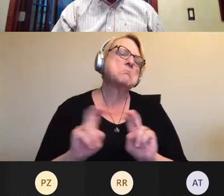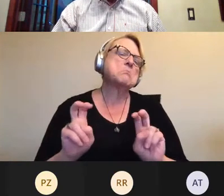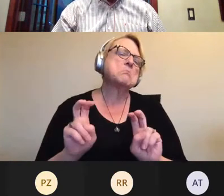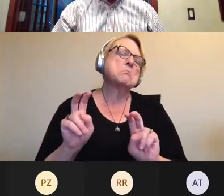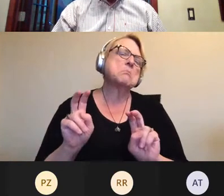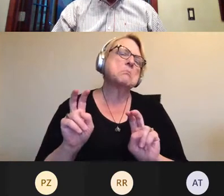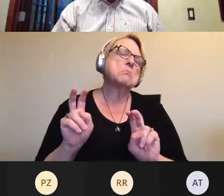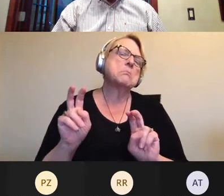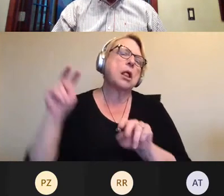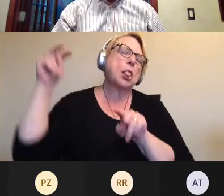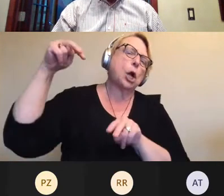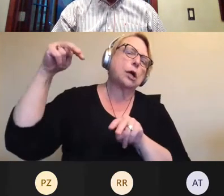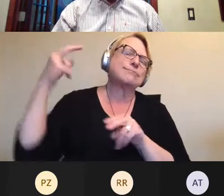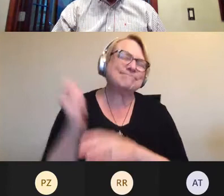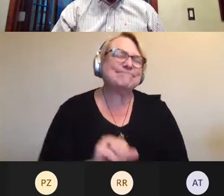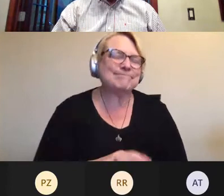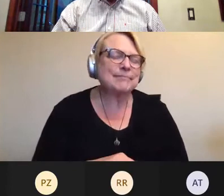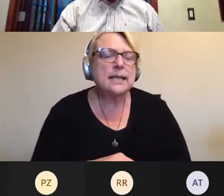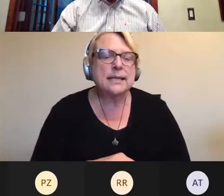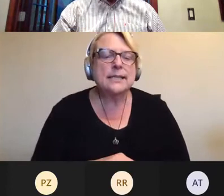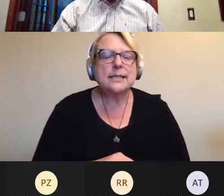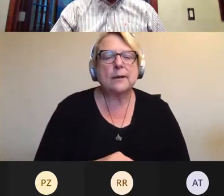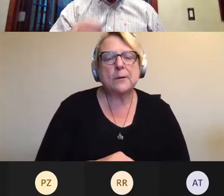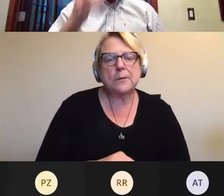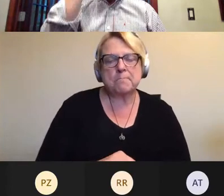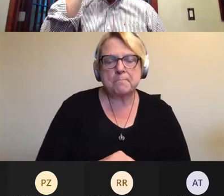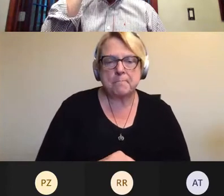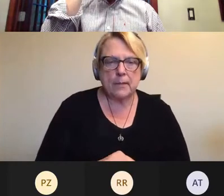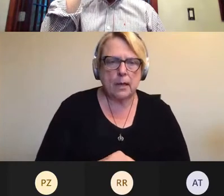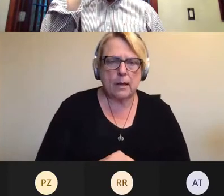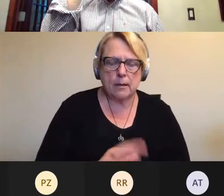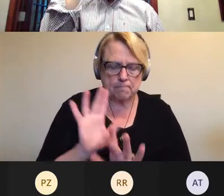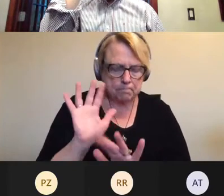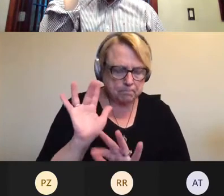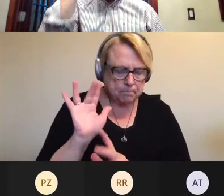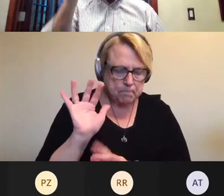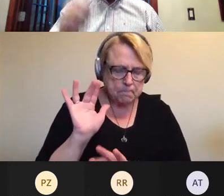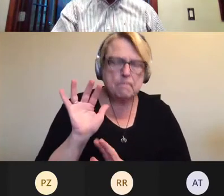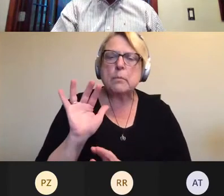above. So we'll see how that goes. I